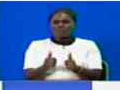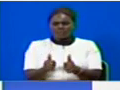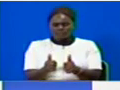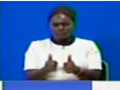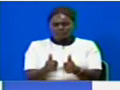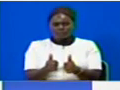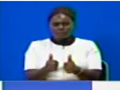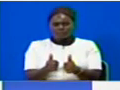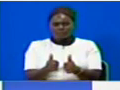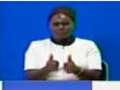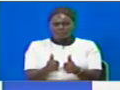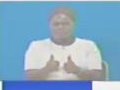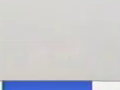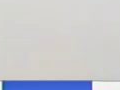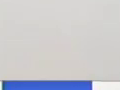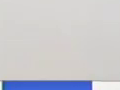as well.